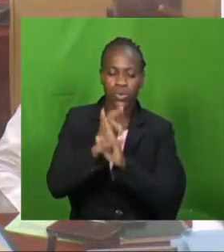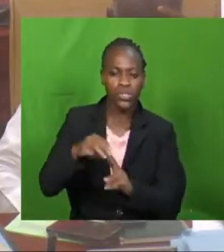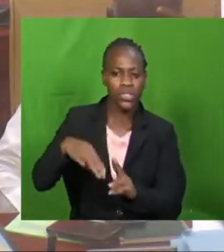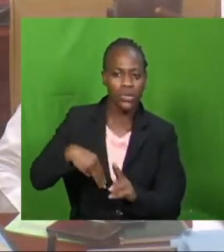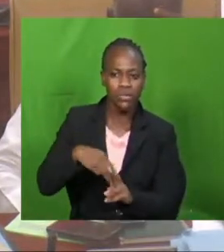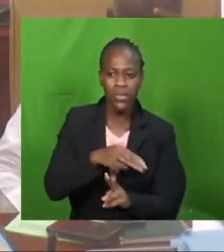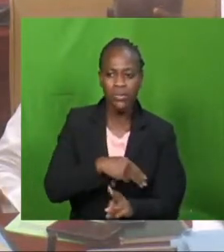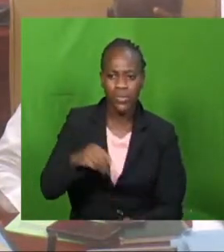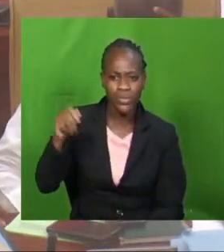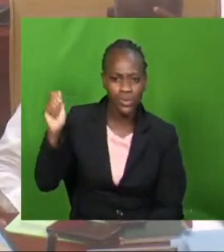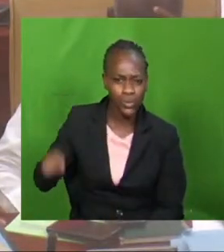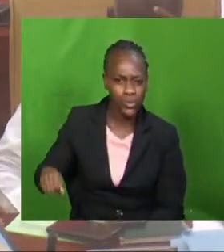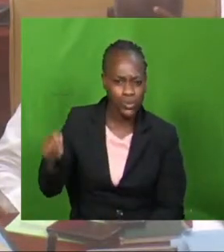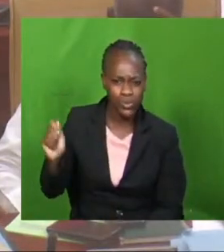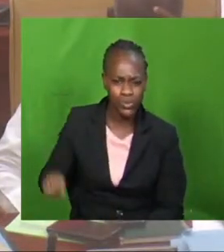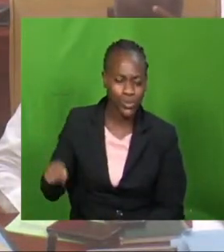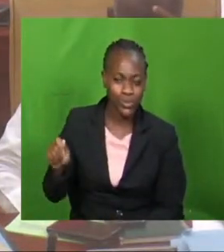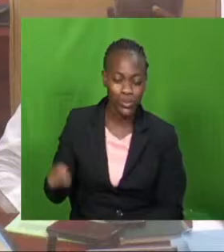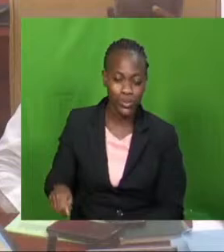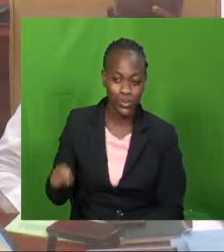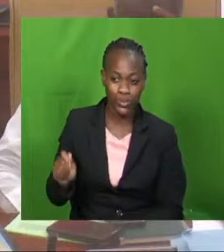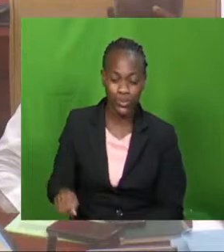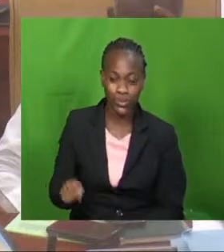attention, look at what you are saying.